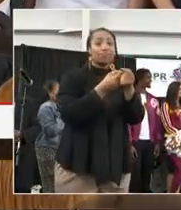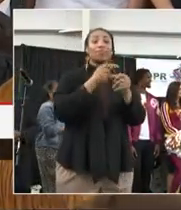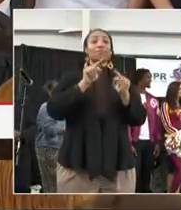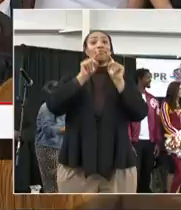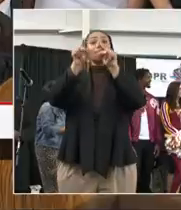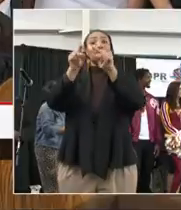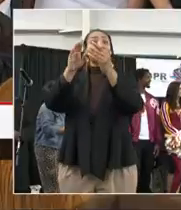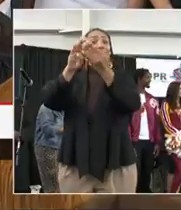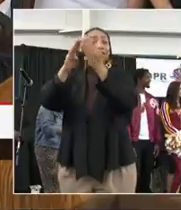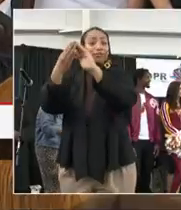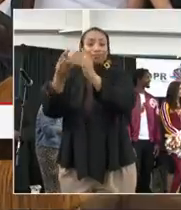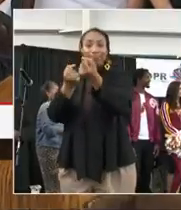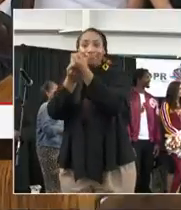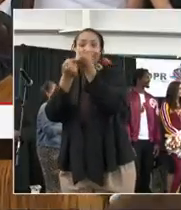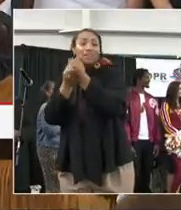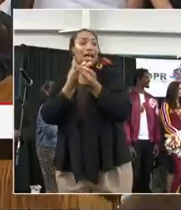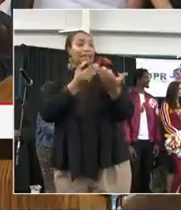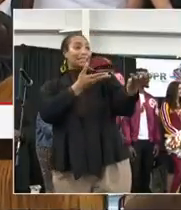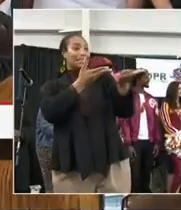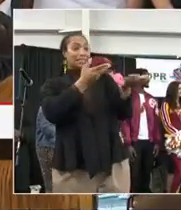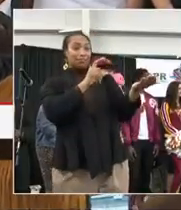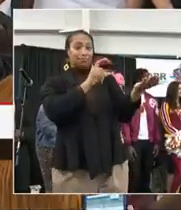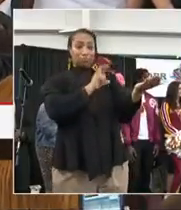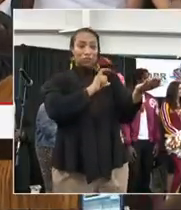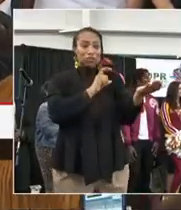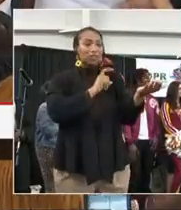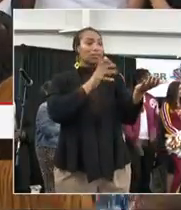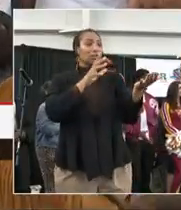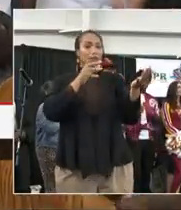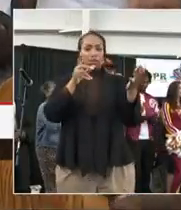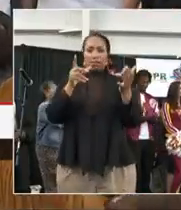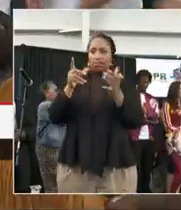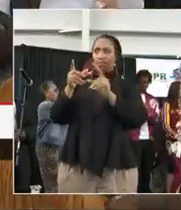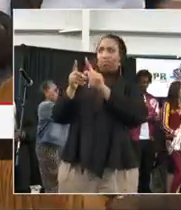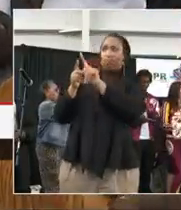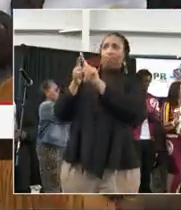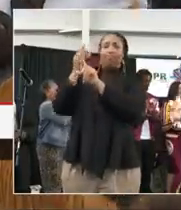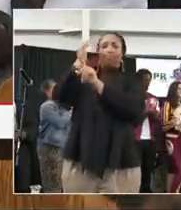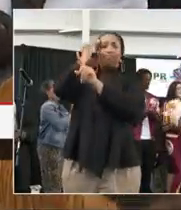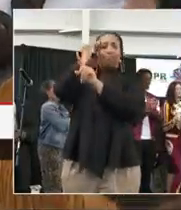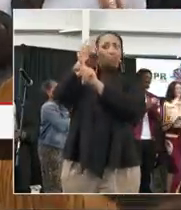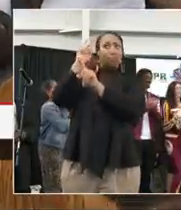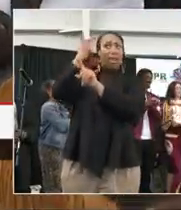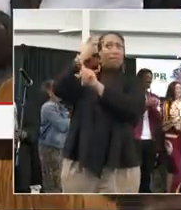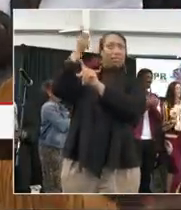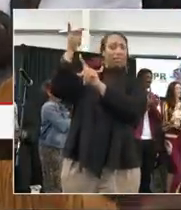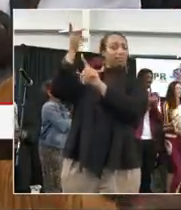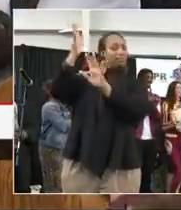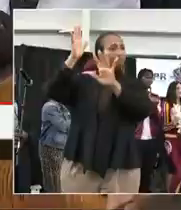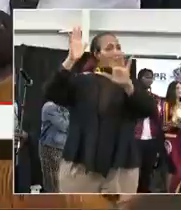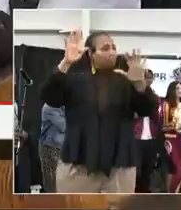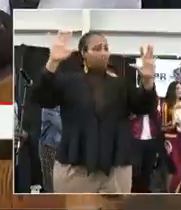government officials accountable, and retire with dignity. And you have the recipe.